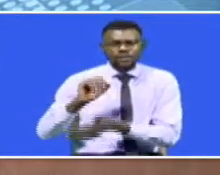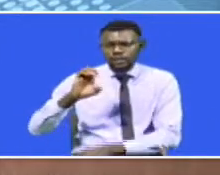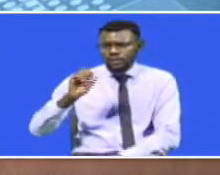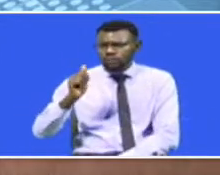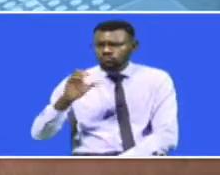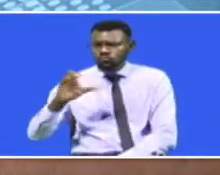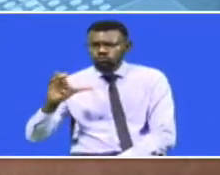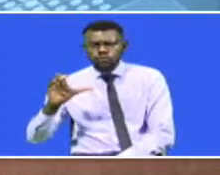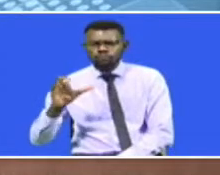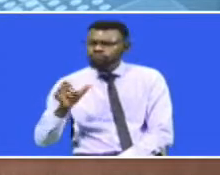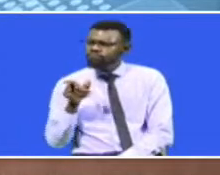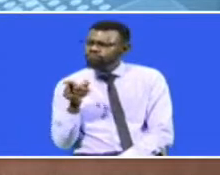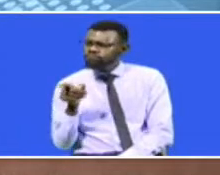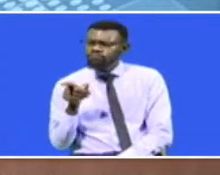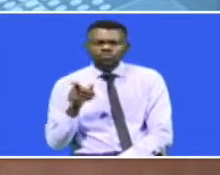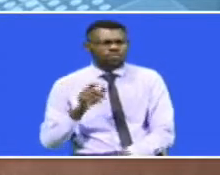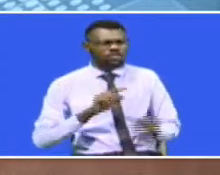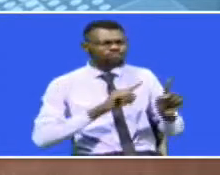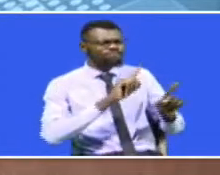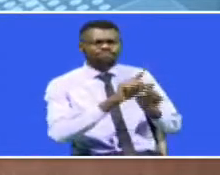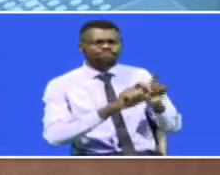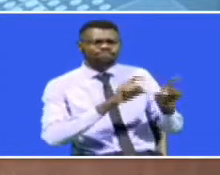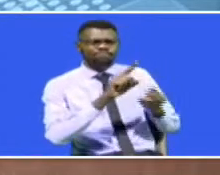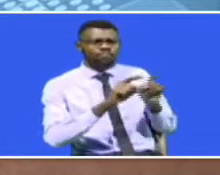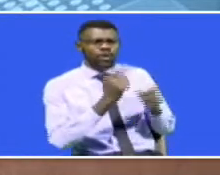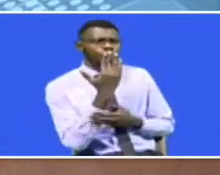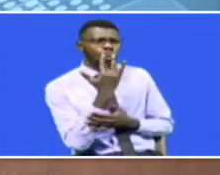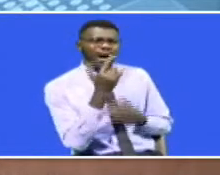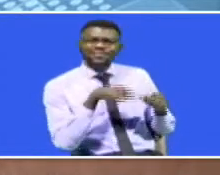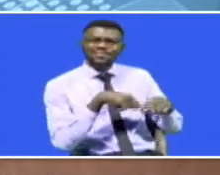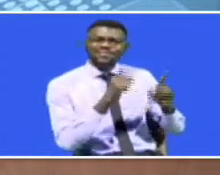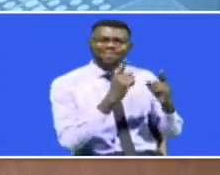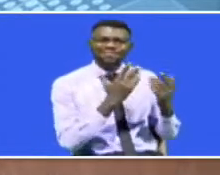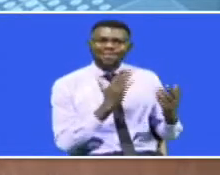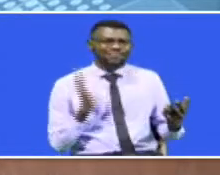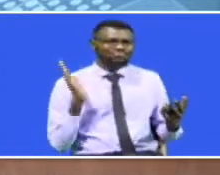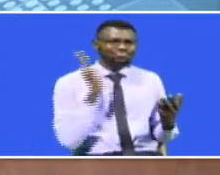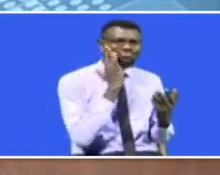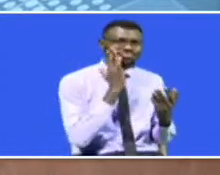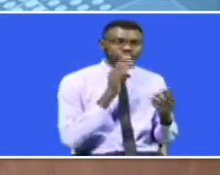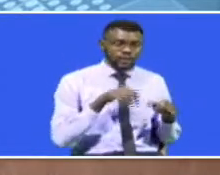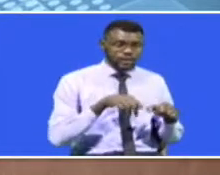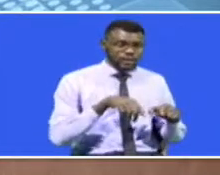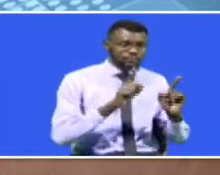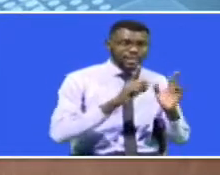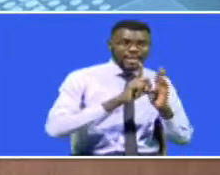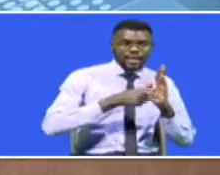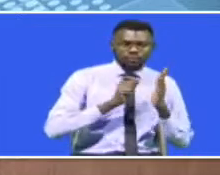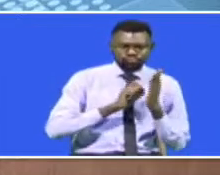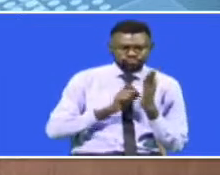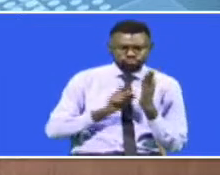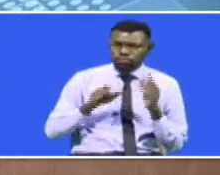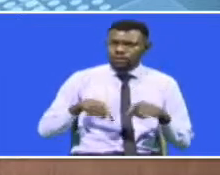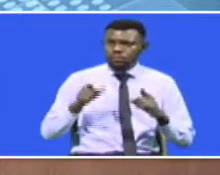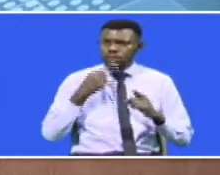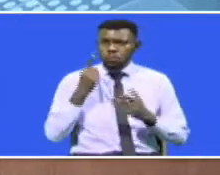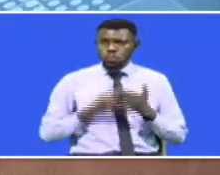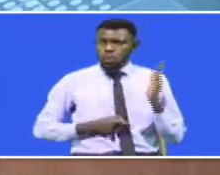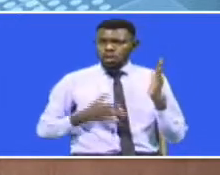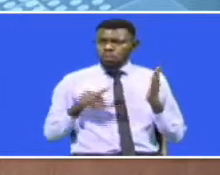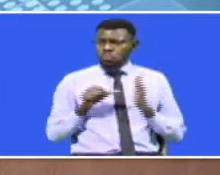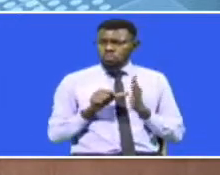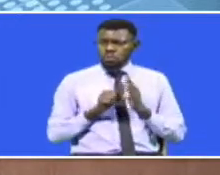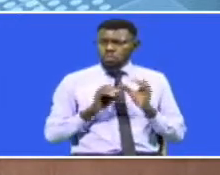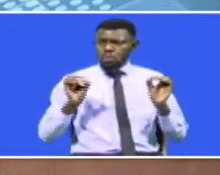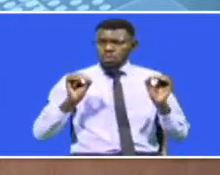questioned by the officers probing the incident and later recorded a statement. The MP insists he was a pastor, or rather is a